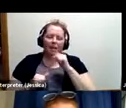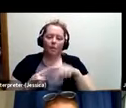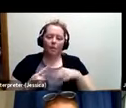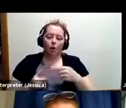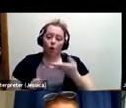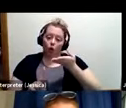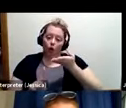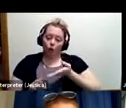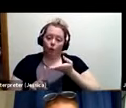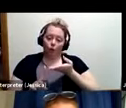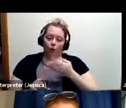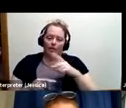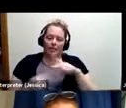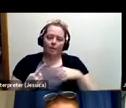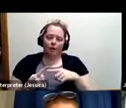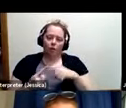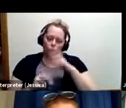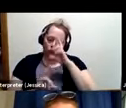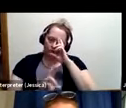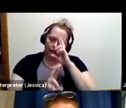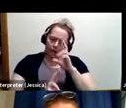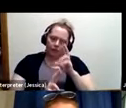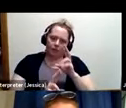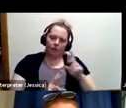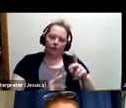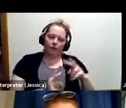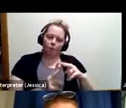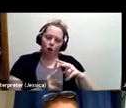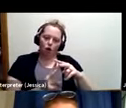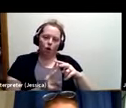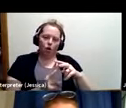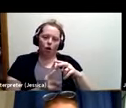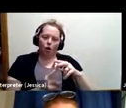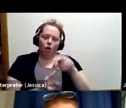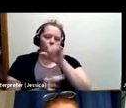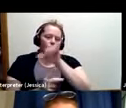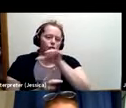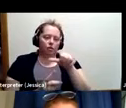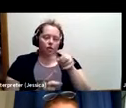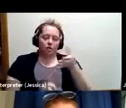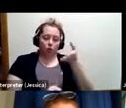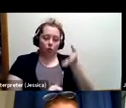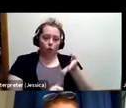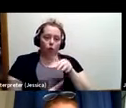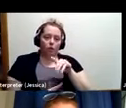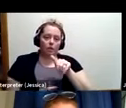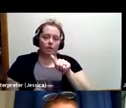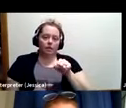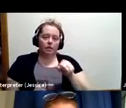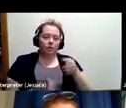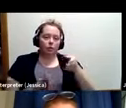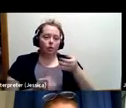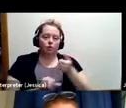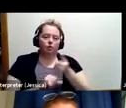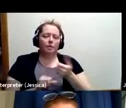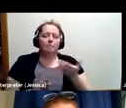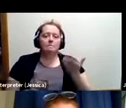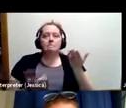respecting your partner the same way that you as a cis person might have things that you're not comfortable with. You as a cis person might